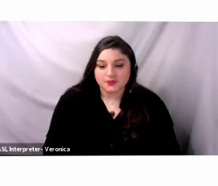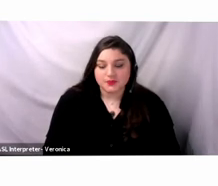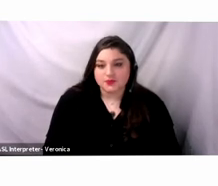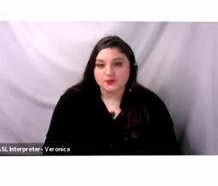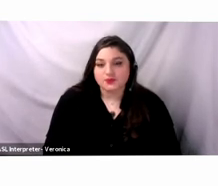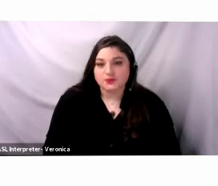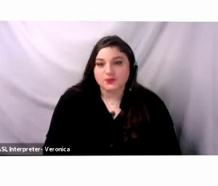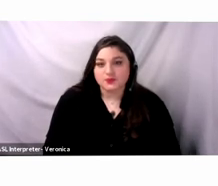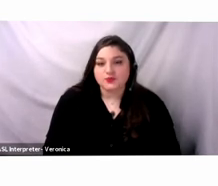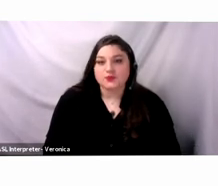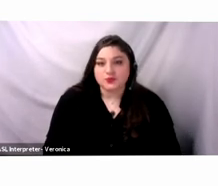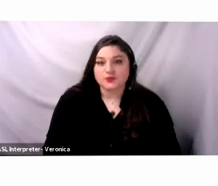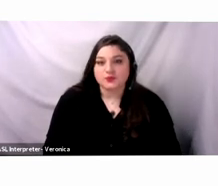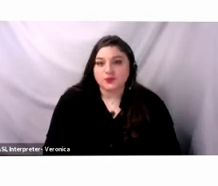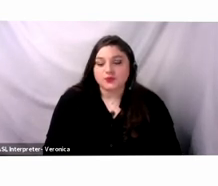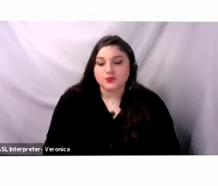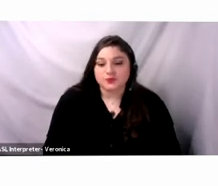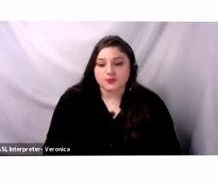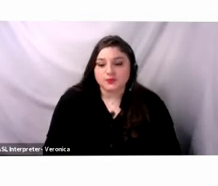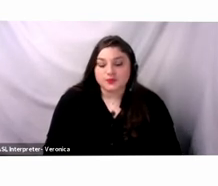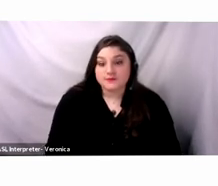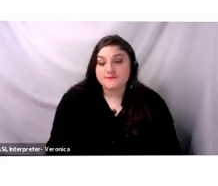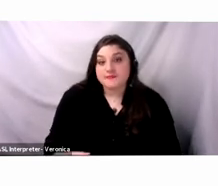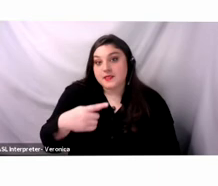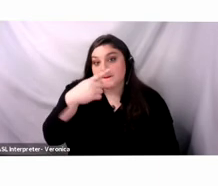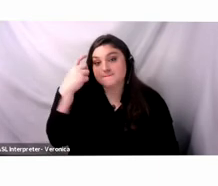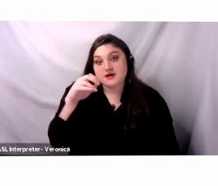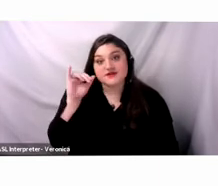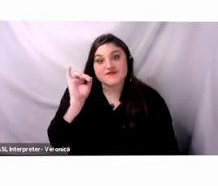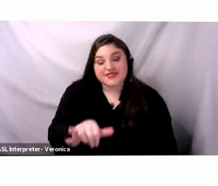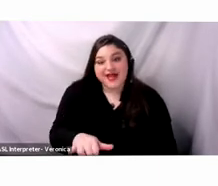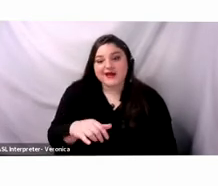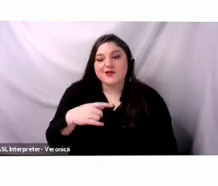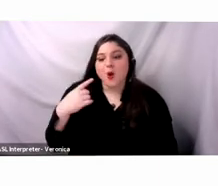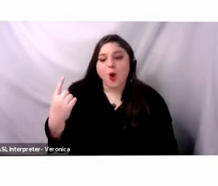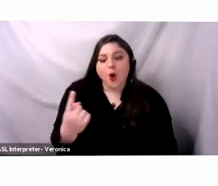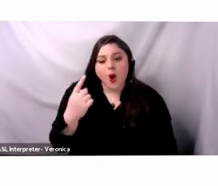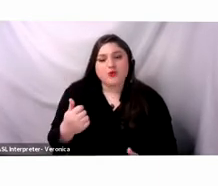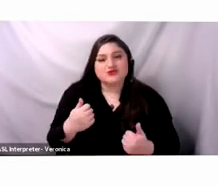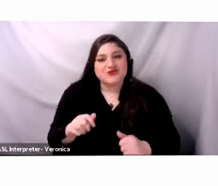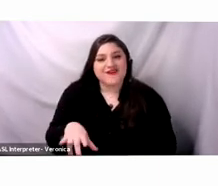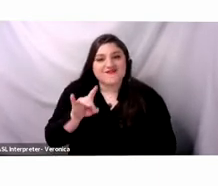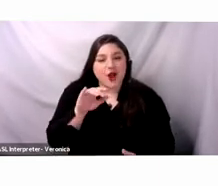it's constantly trying to find ways for people to consume.